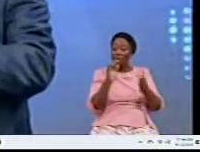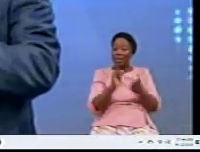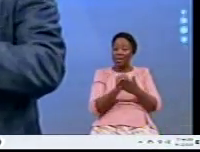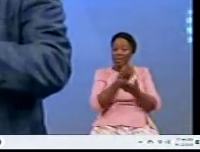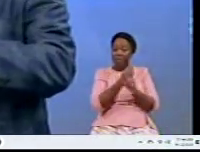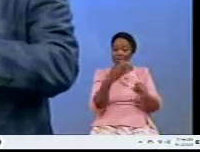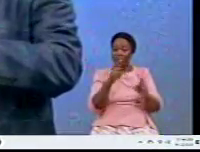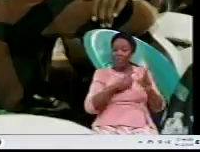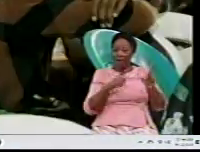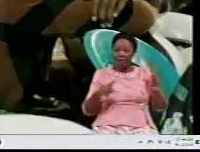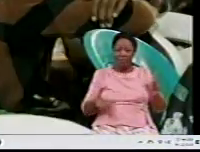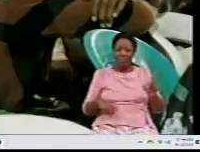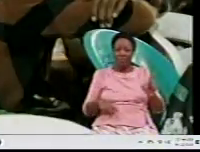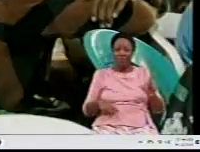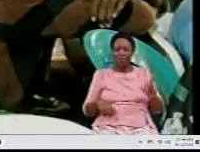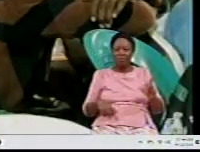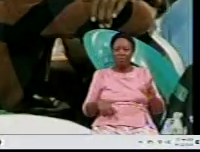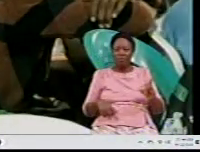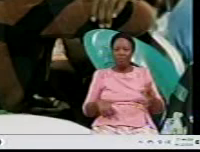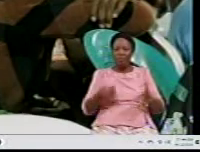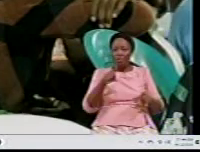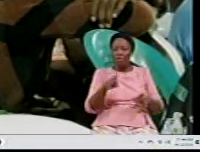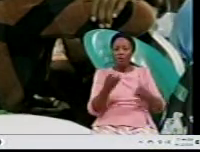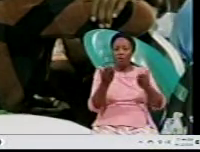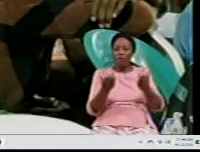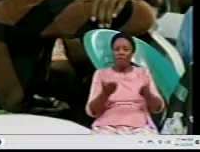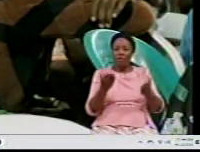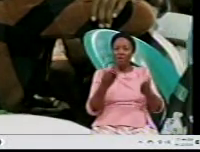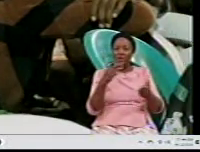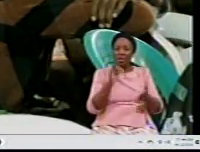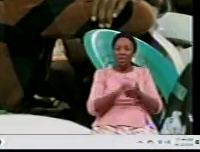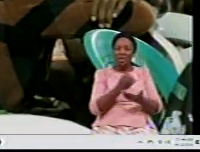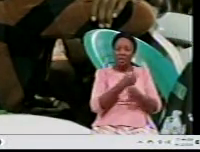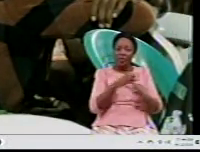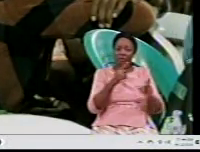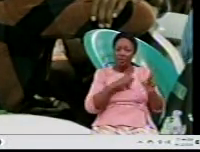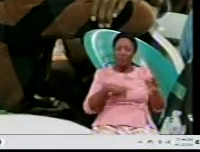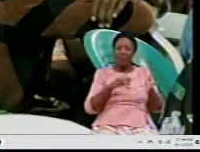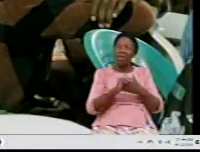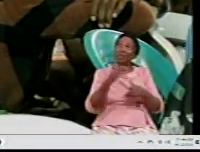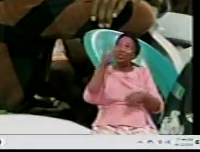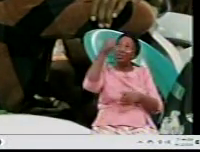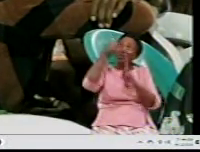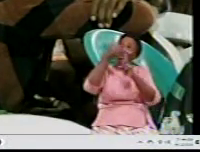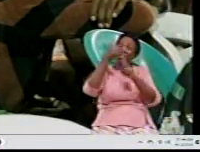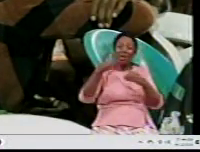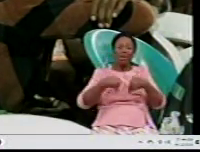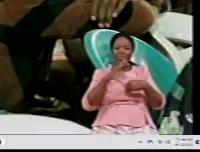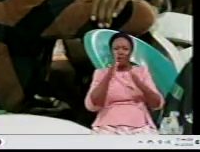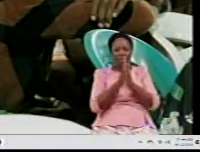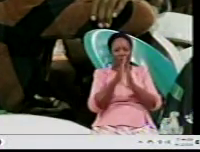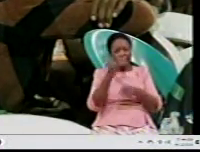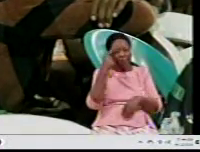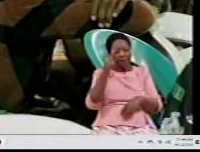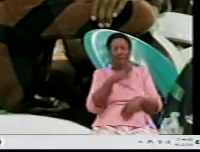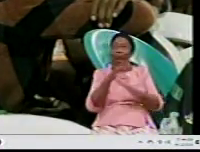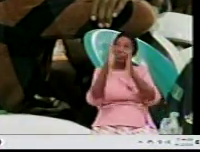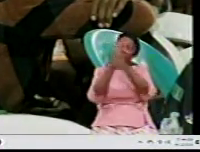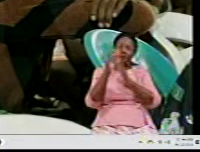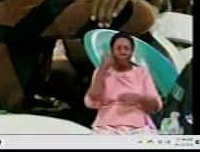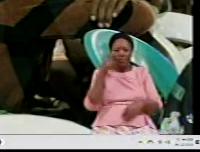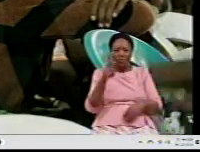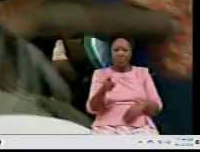Lord that he himself has been praying for, interceding for you. Now you want